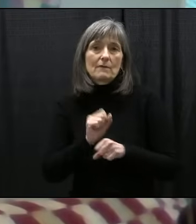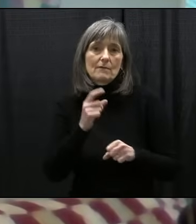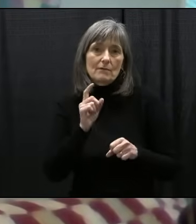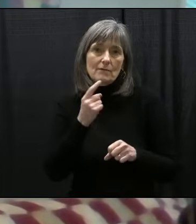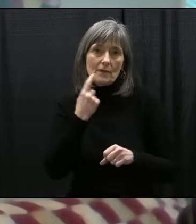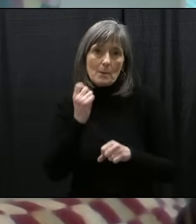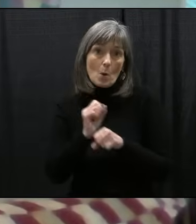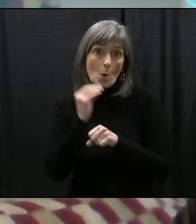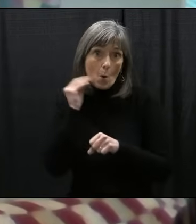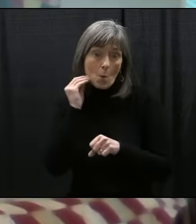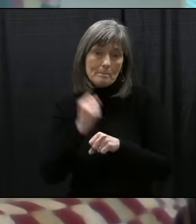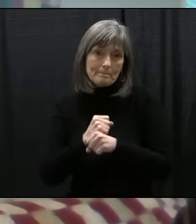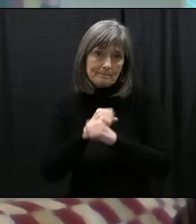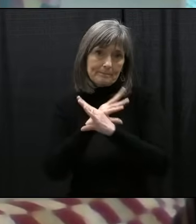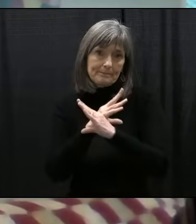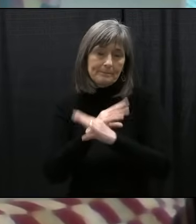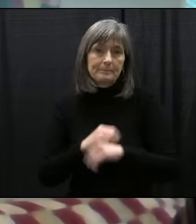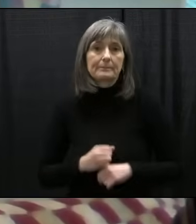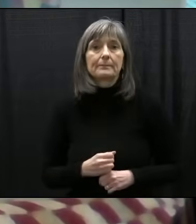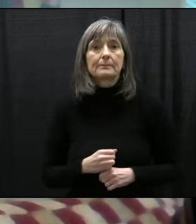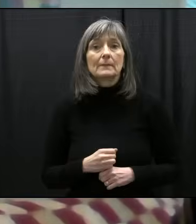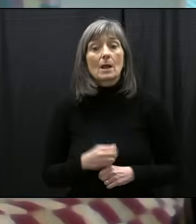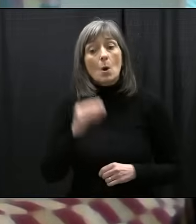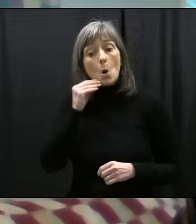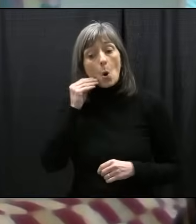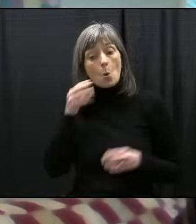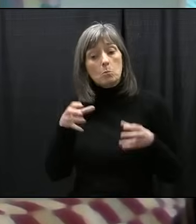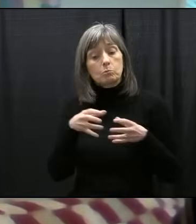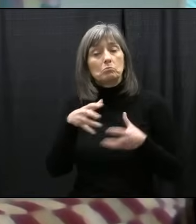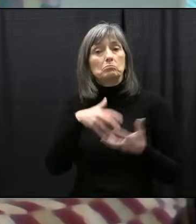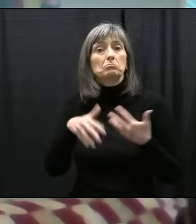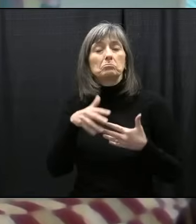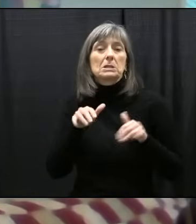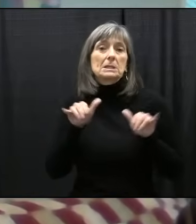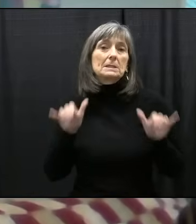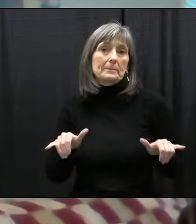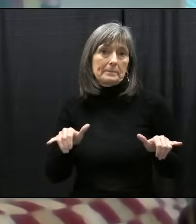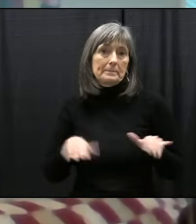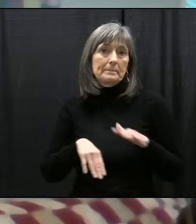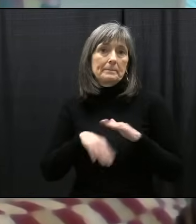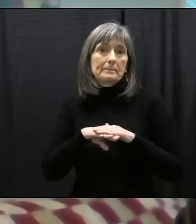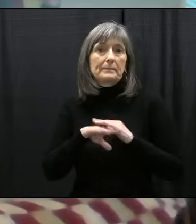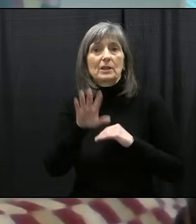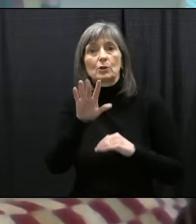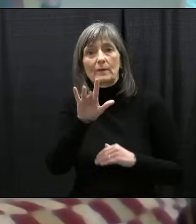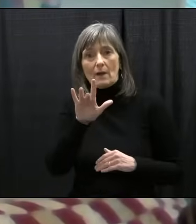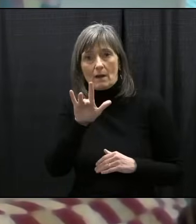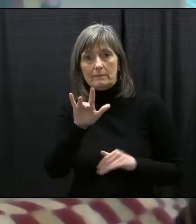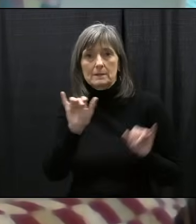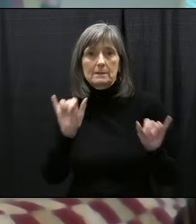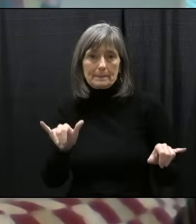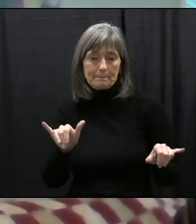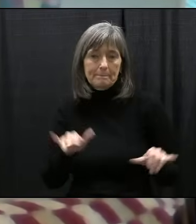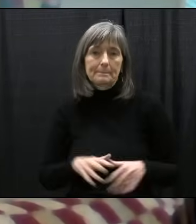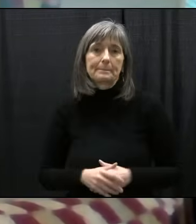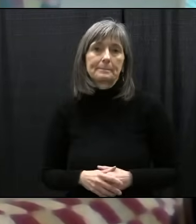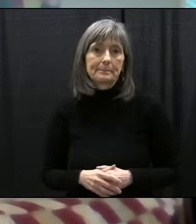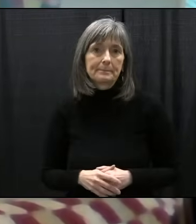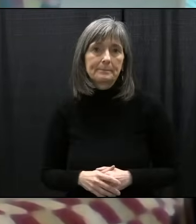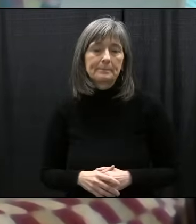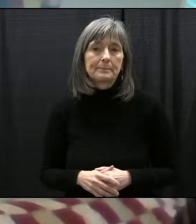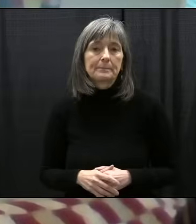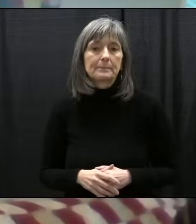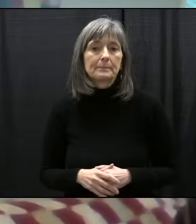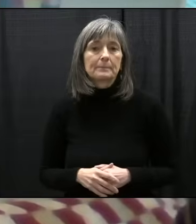no changes to informal gatherings, such as those in a home. These remain limited to a maximum of 25 people at this time.